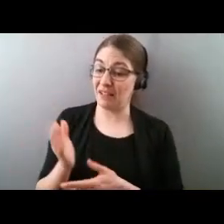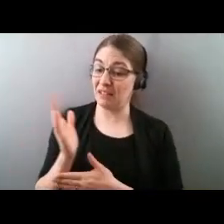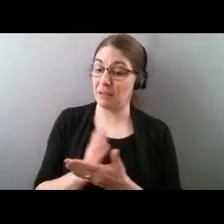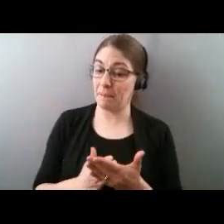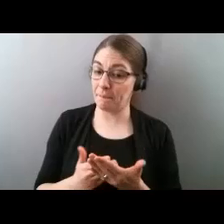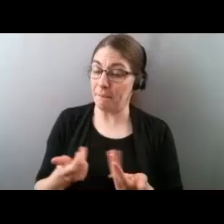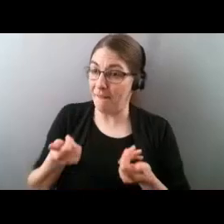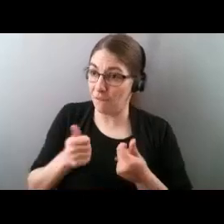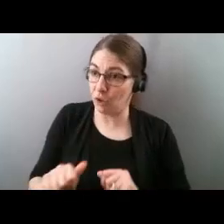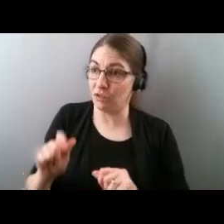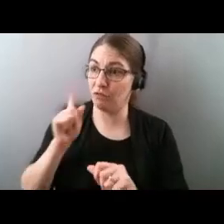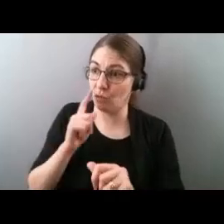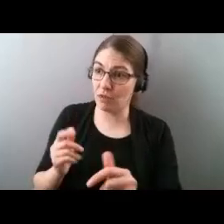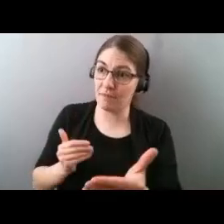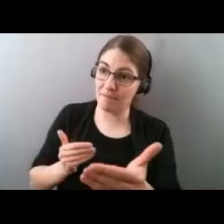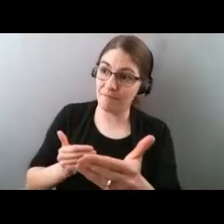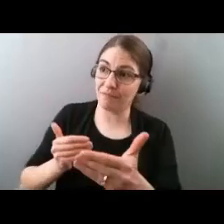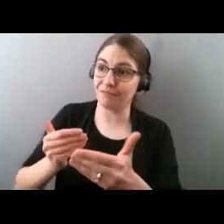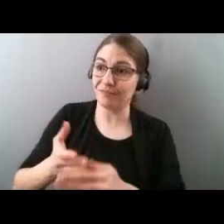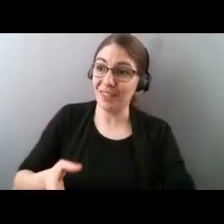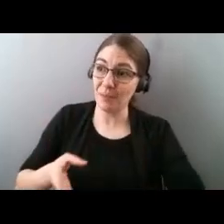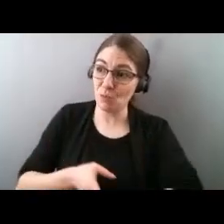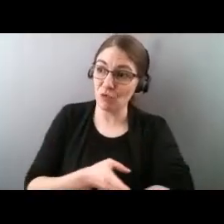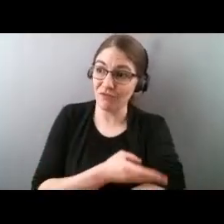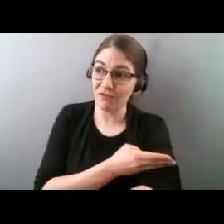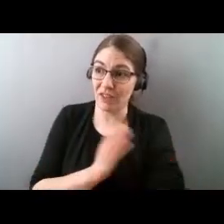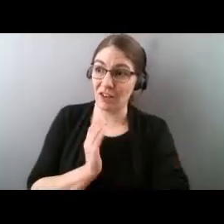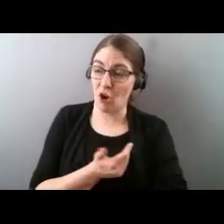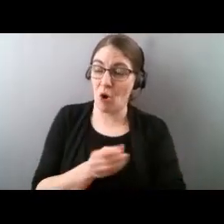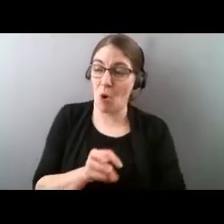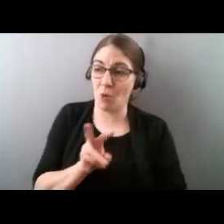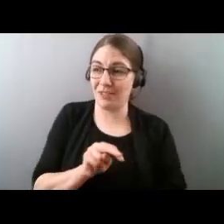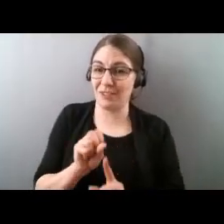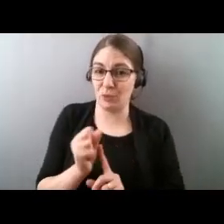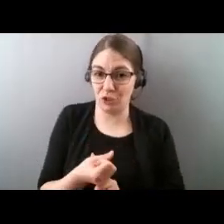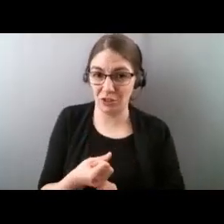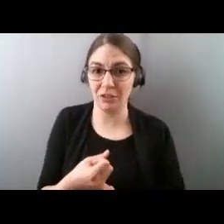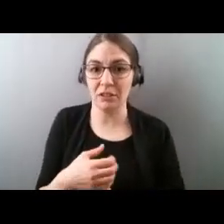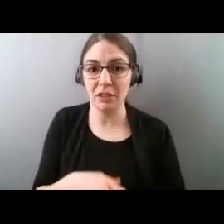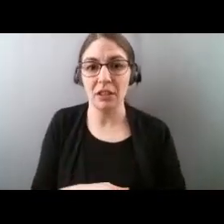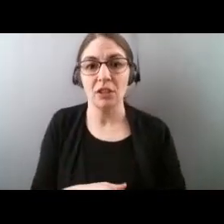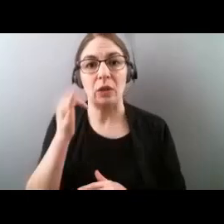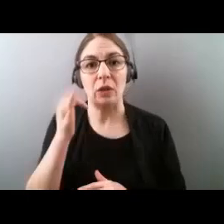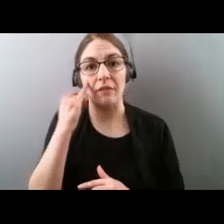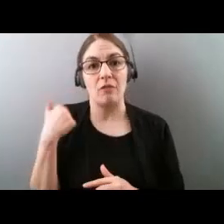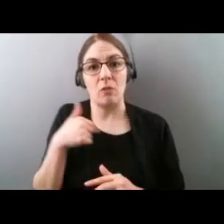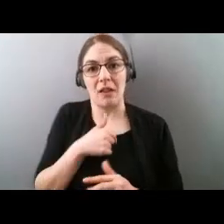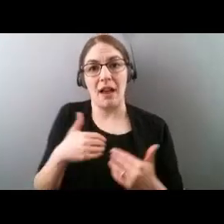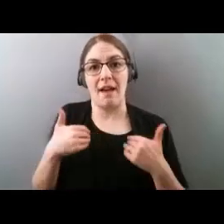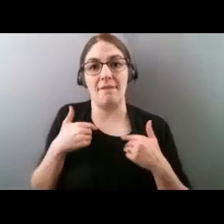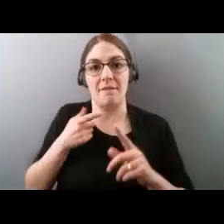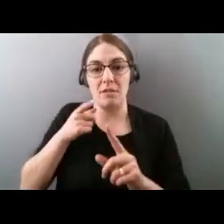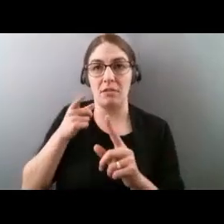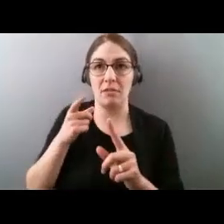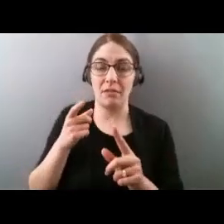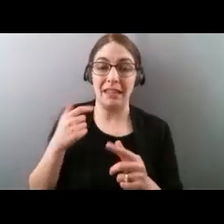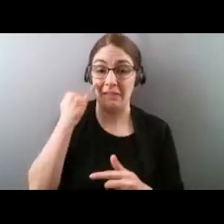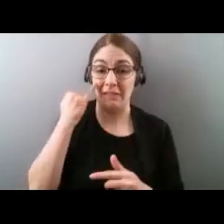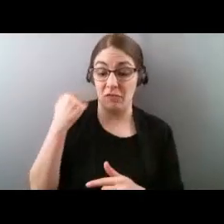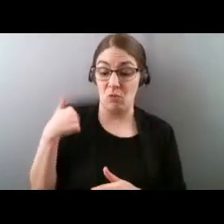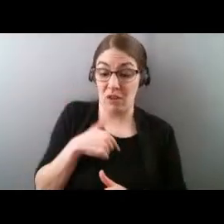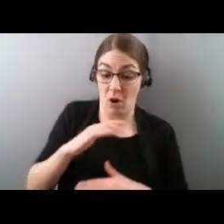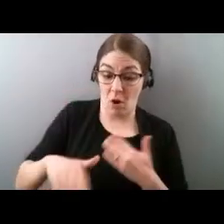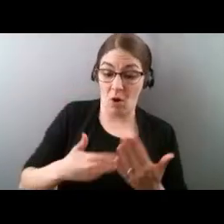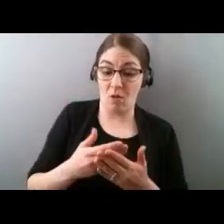own situations to do better? And that, a rising tide will lift all boats. So the more we all move